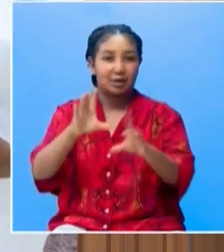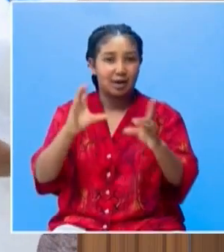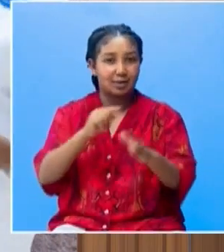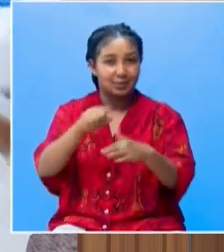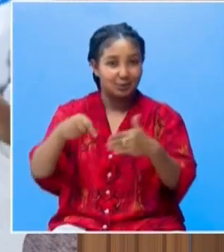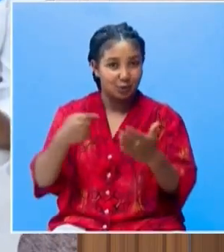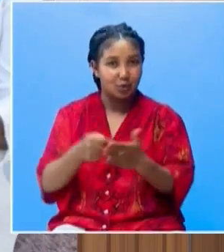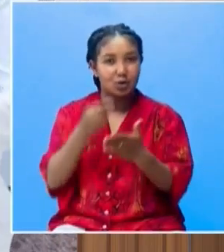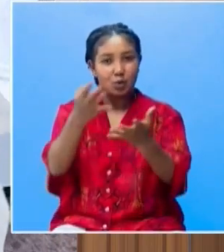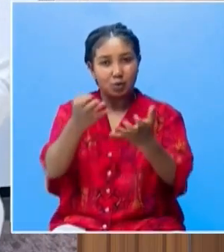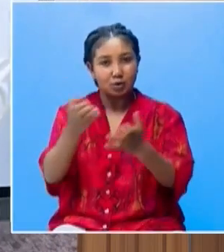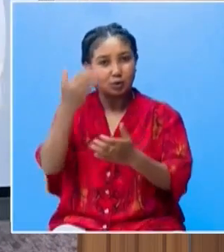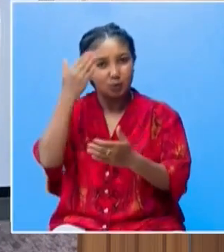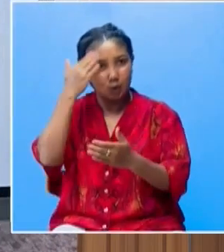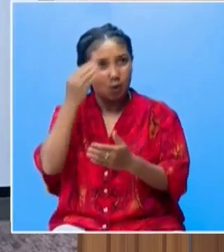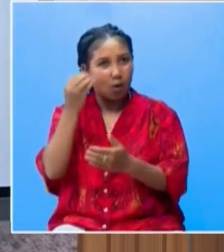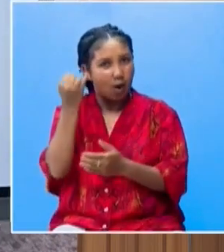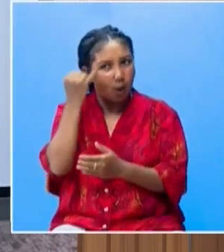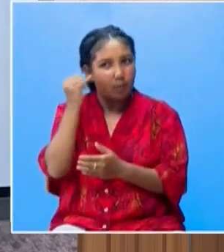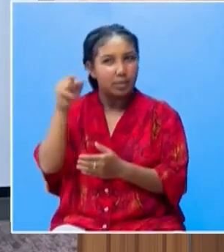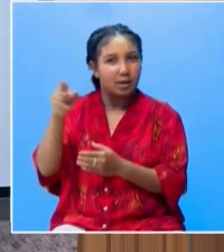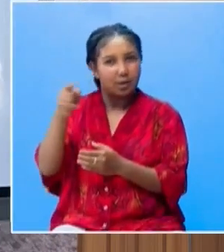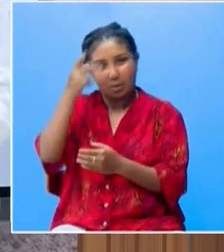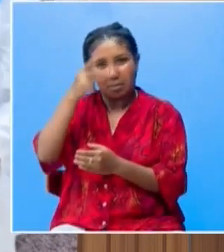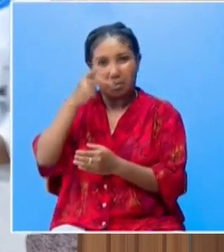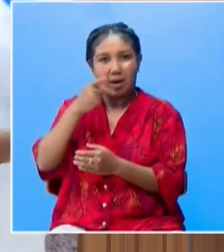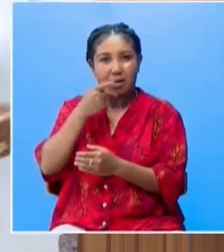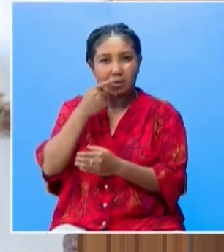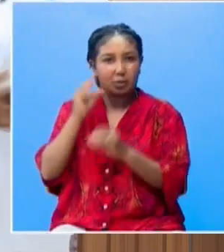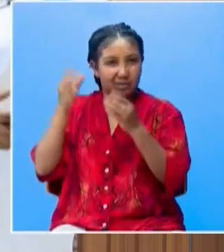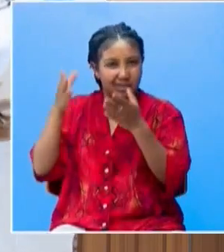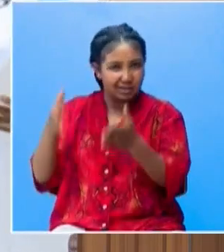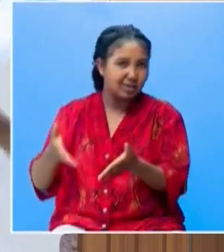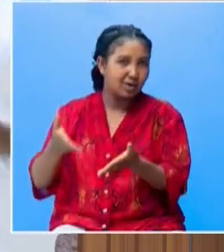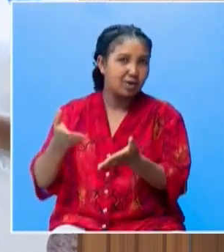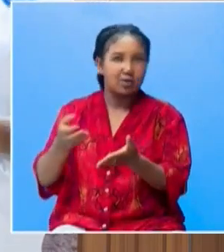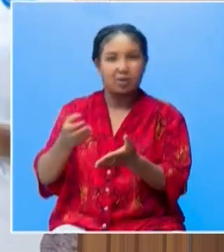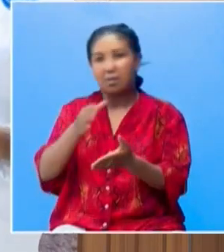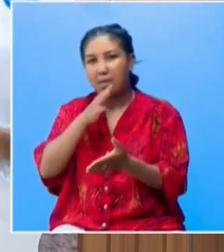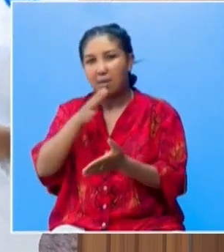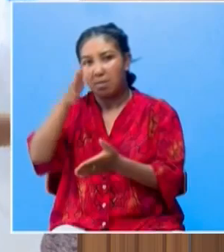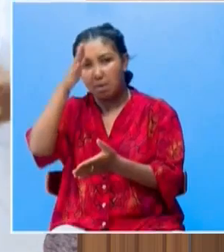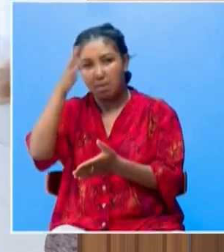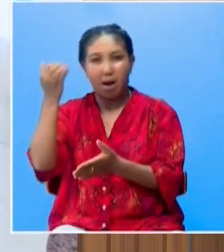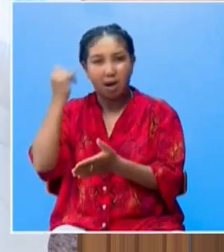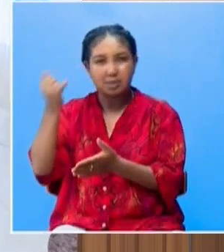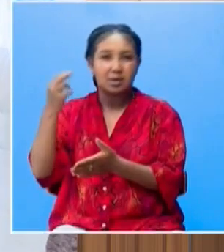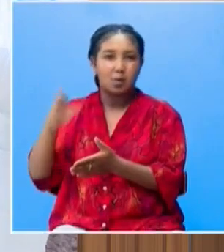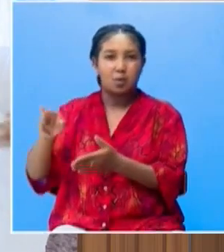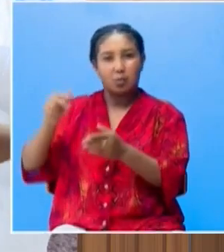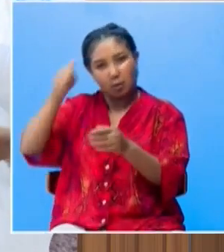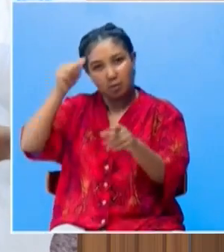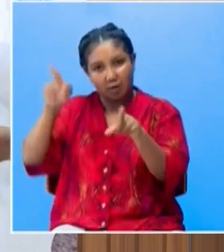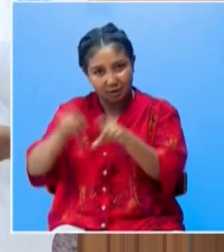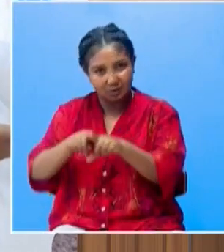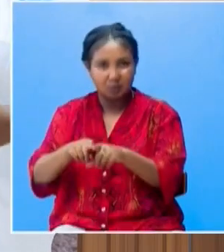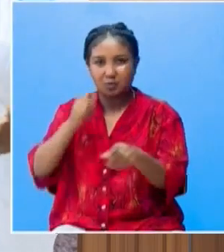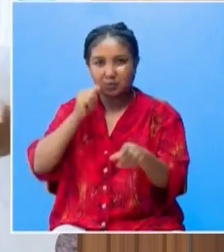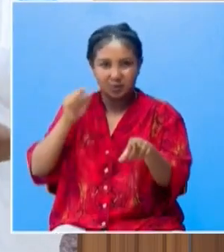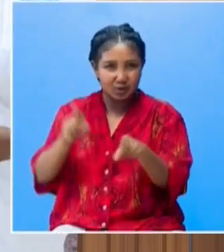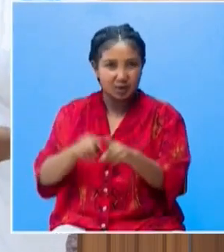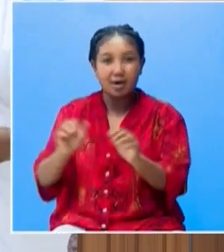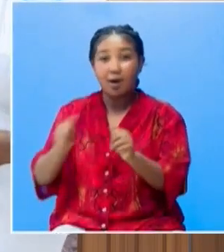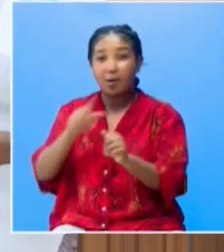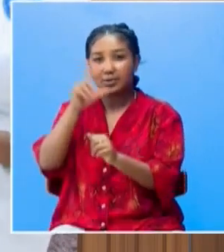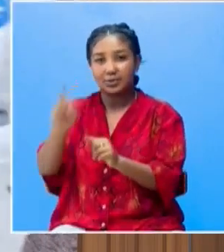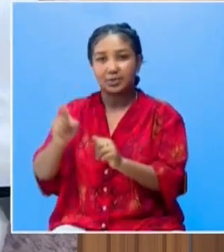So you want to know the opinion of your parents, maybe your dad or your mother, or maybe your brothers. How do you